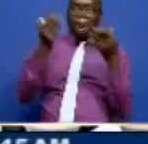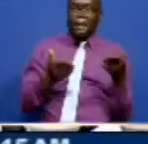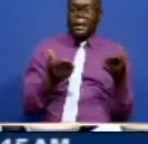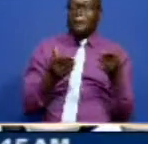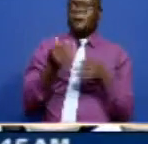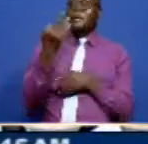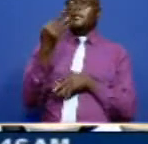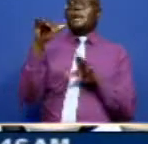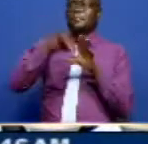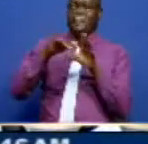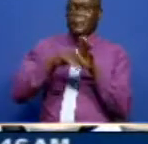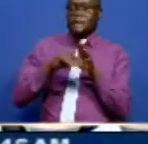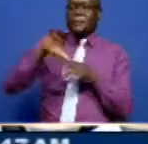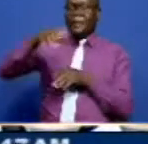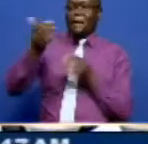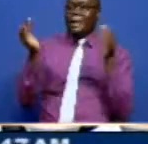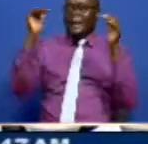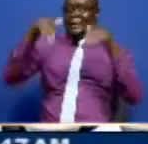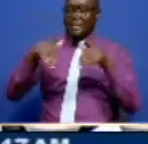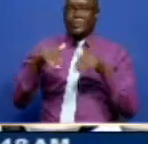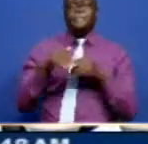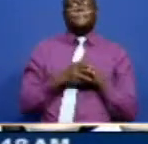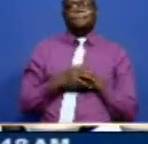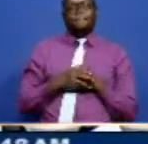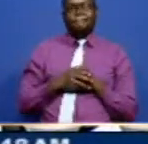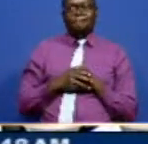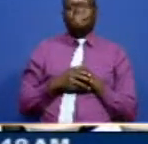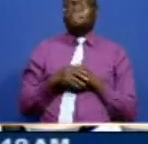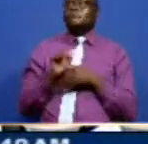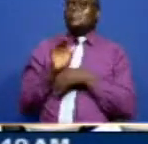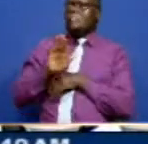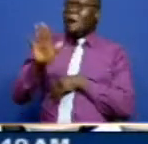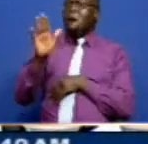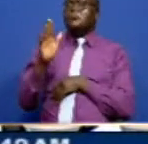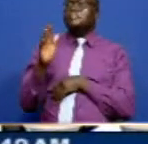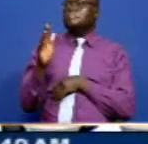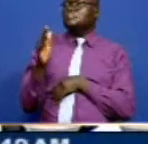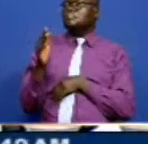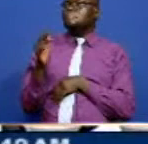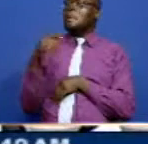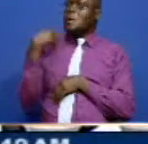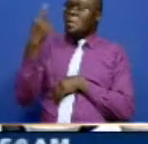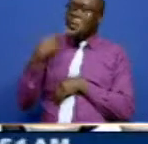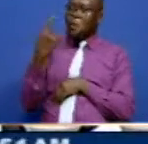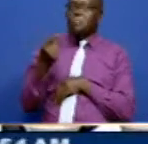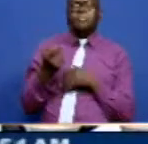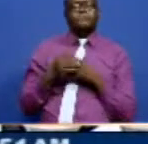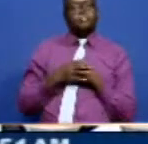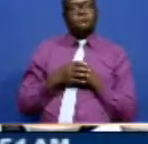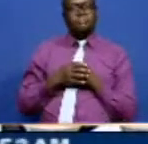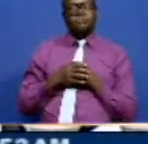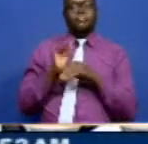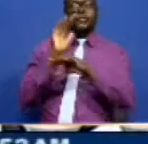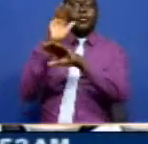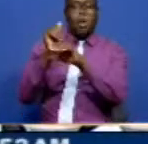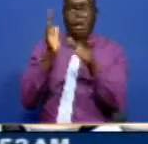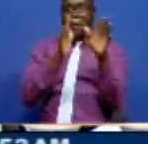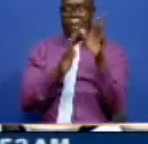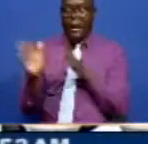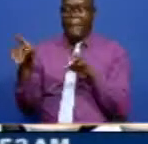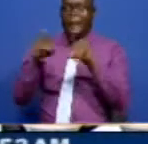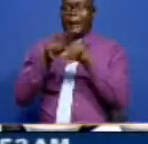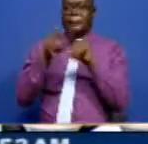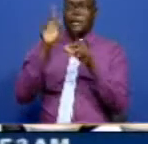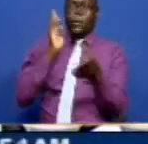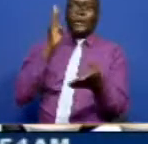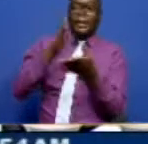3 members of the County Assembly of Wajir designated to represent the Assembly whom they intended to call as